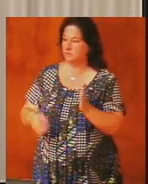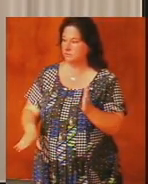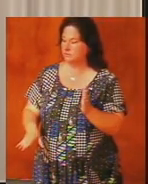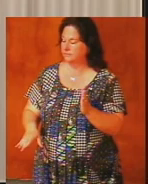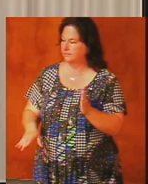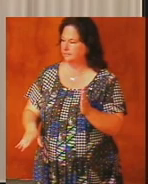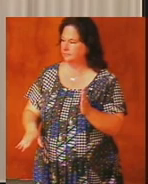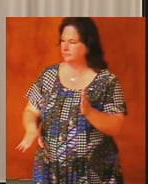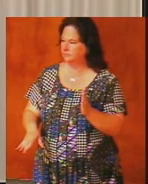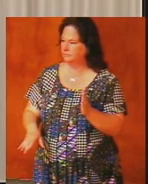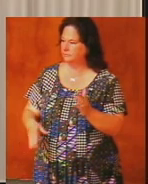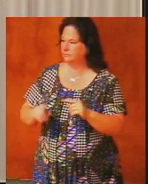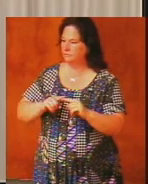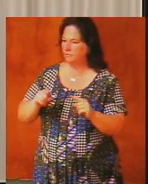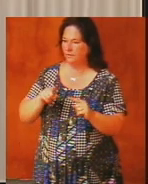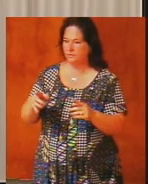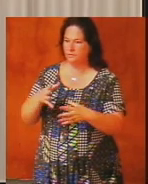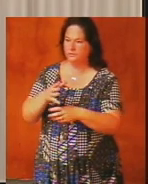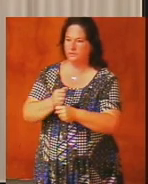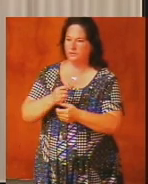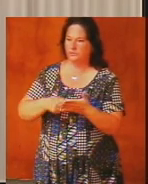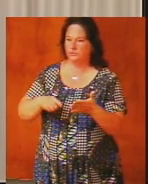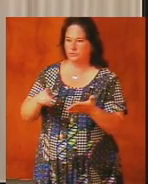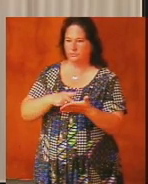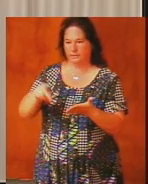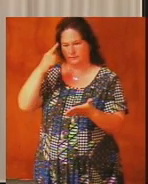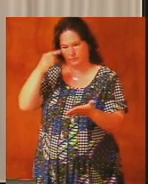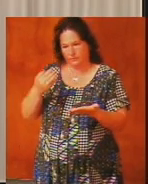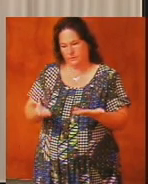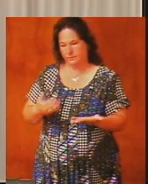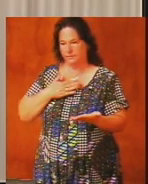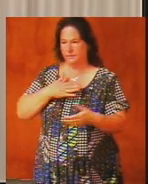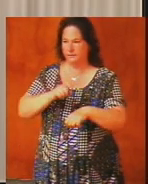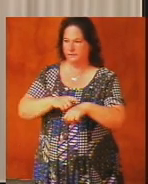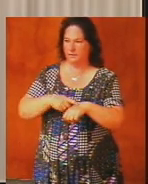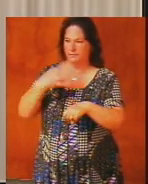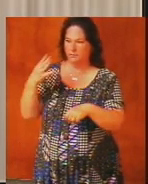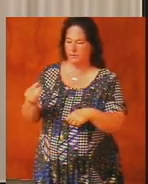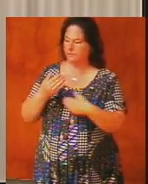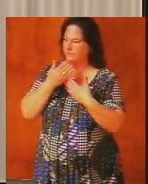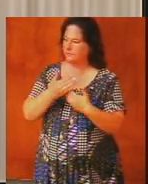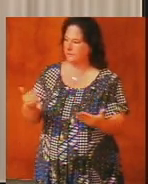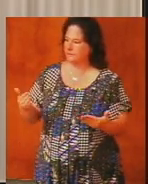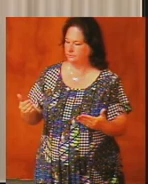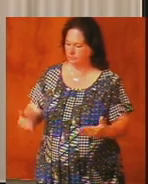But you get what you pay for. Well, I'm out of time. Thank you.